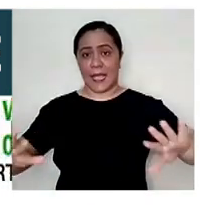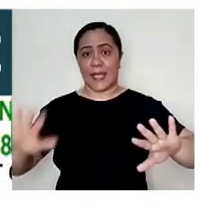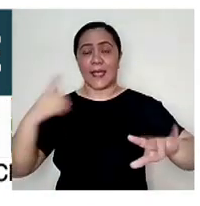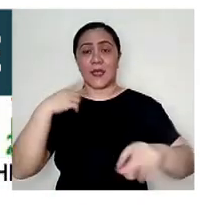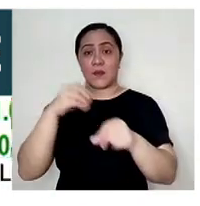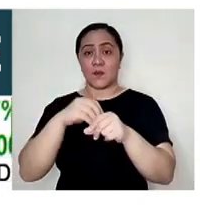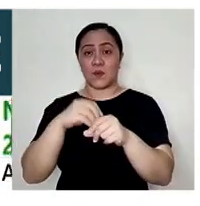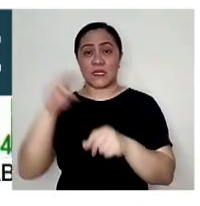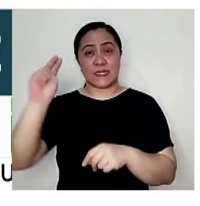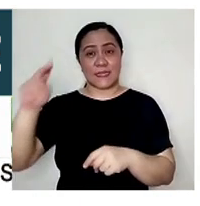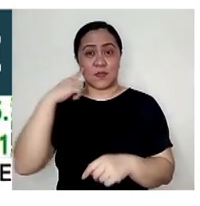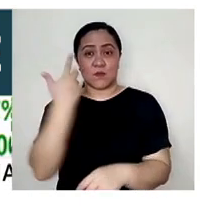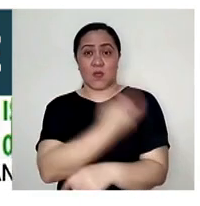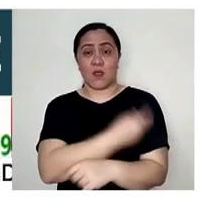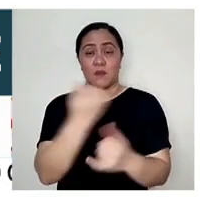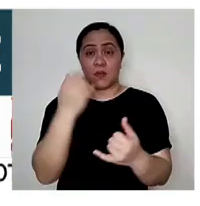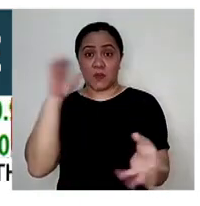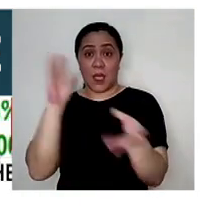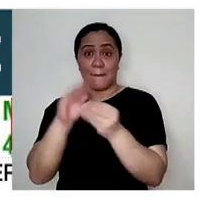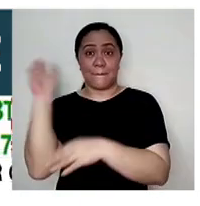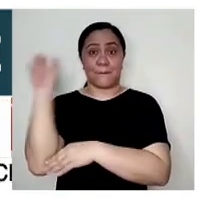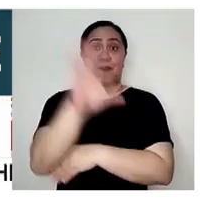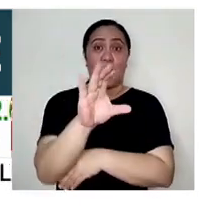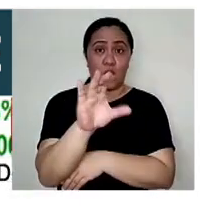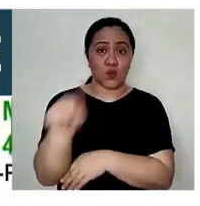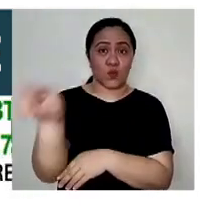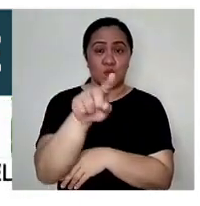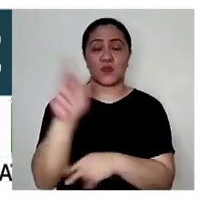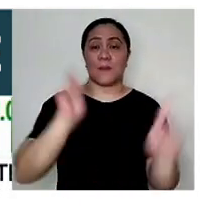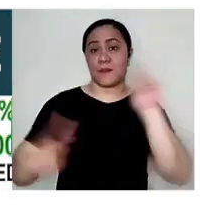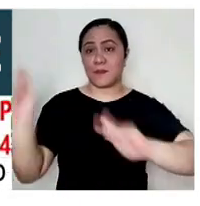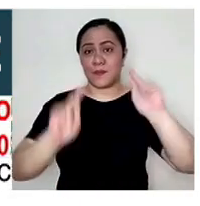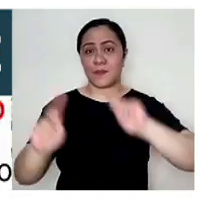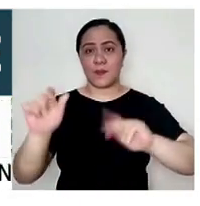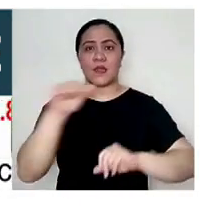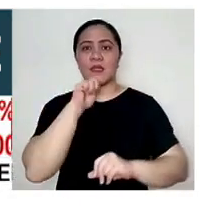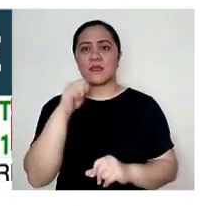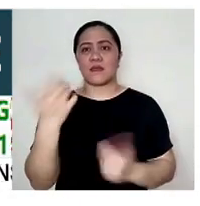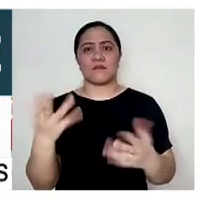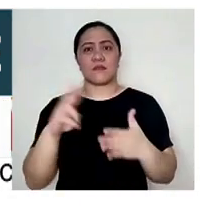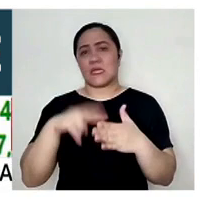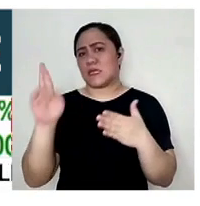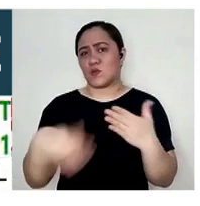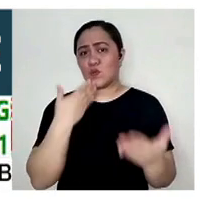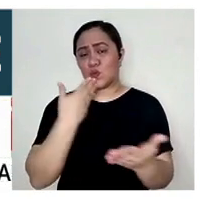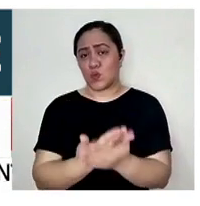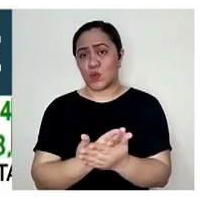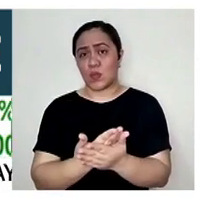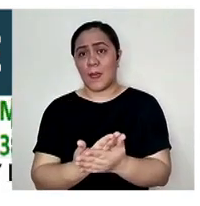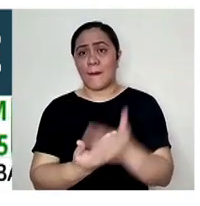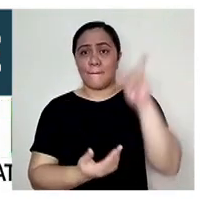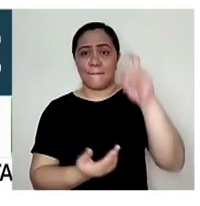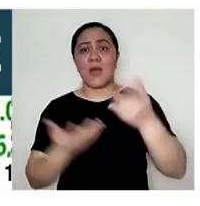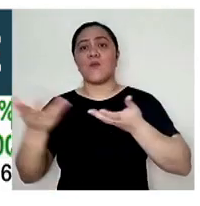you mandate vaccine to people, it may also not have a good outcome. Mm. We need to have a conversation.